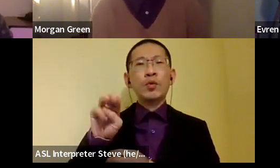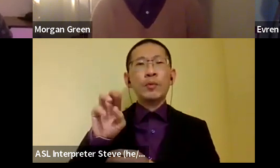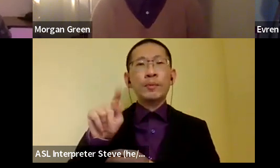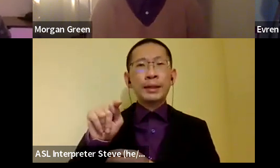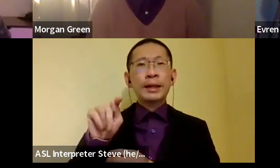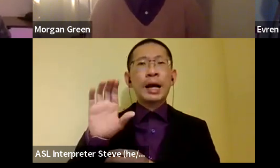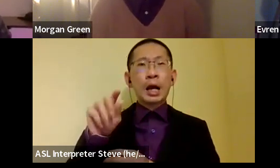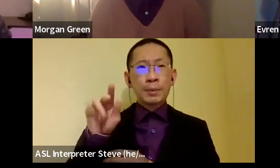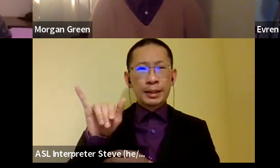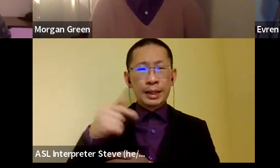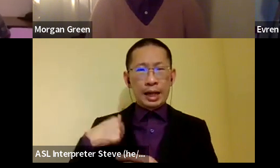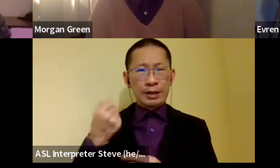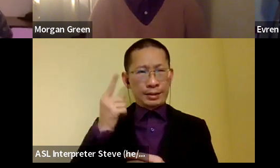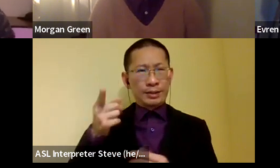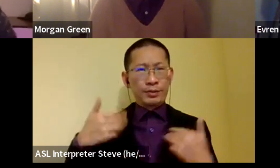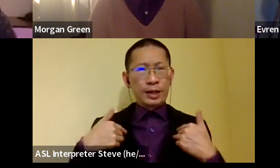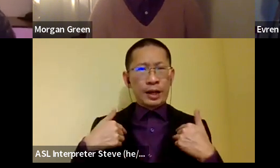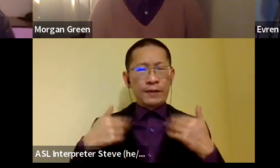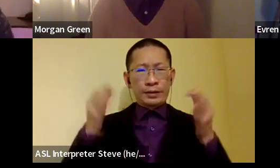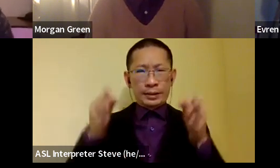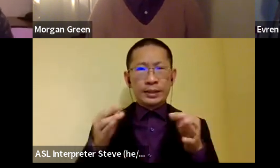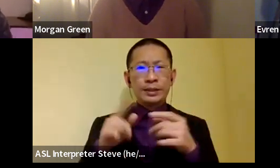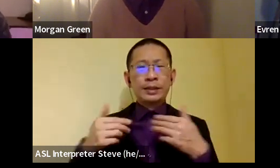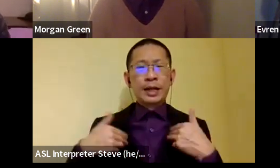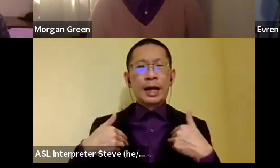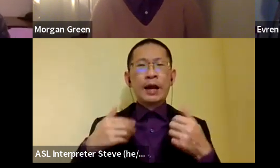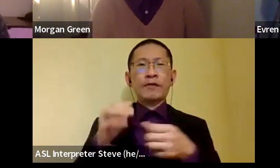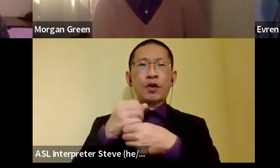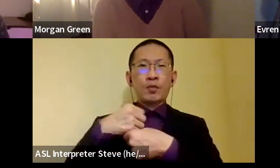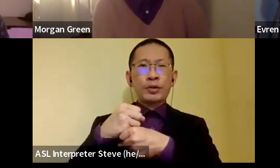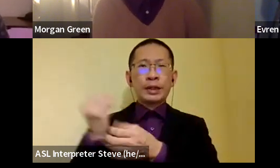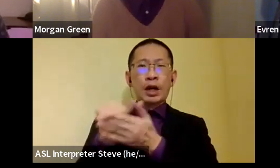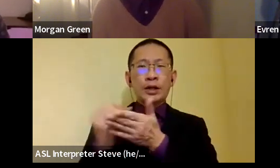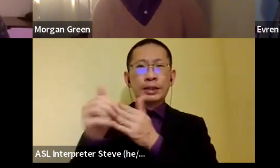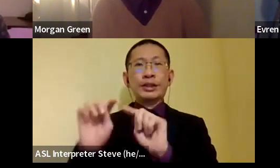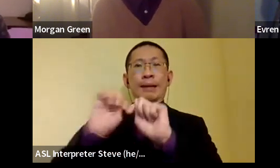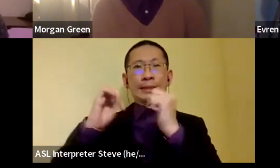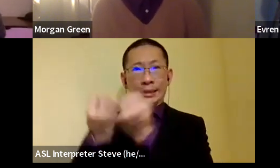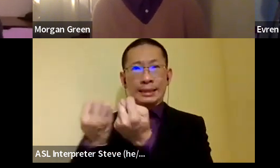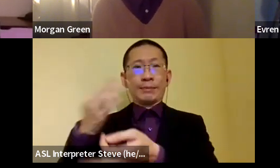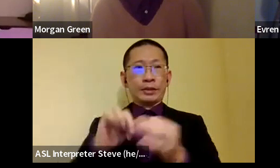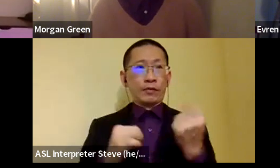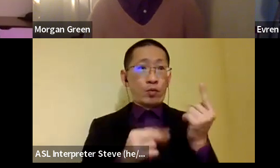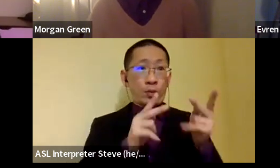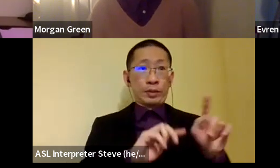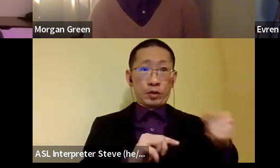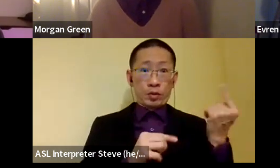beginning, there was a choice to have a producing artistic leadership team as opposed to one individual. Is that correct?